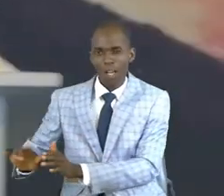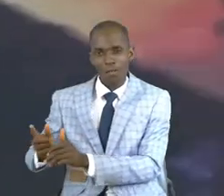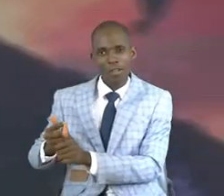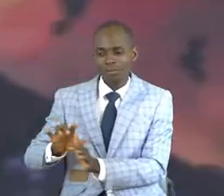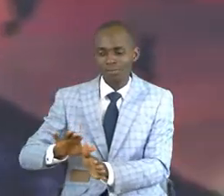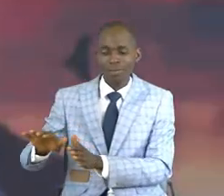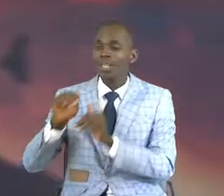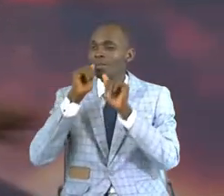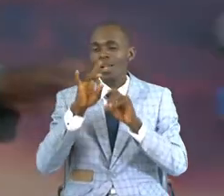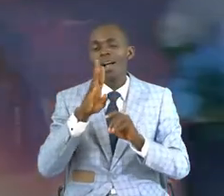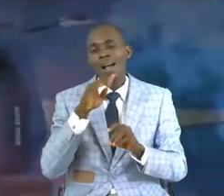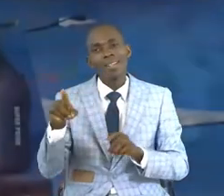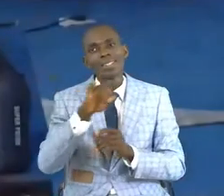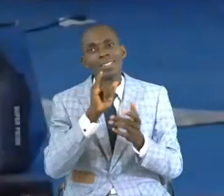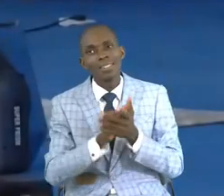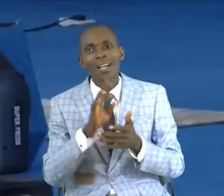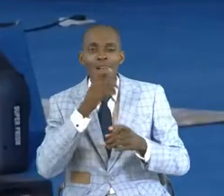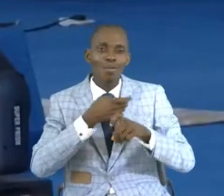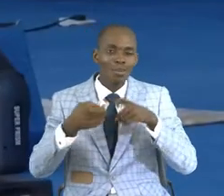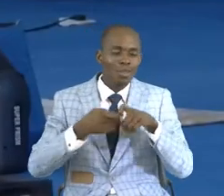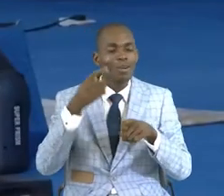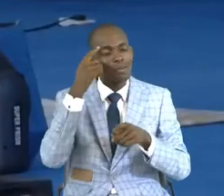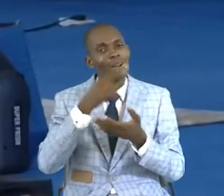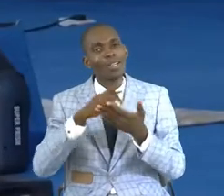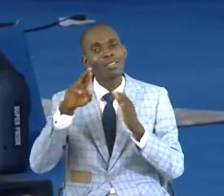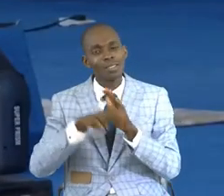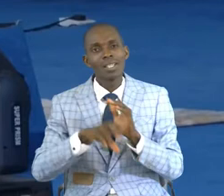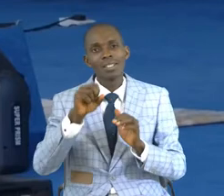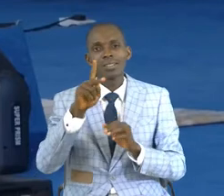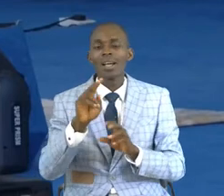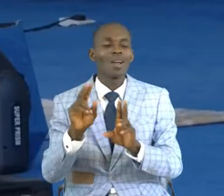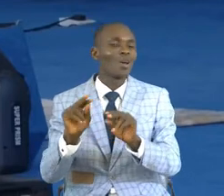are persecuted for righteousness' sake. I can't apply